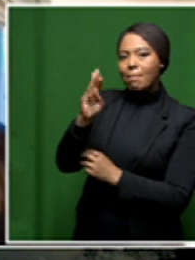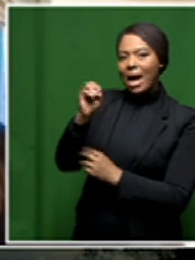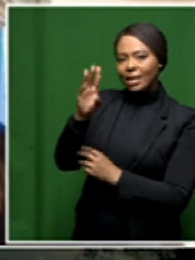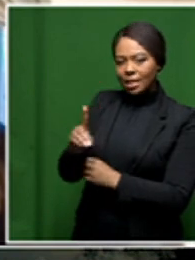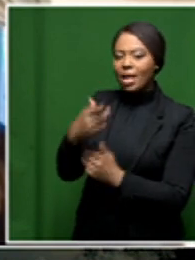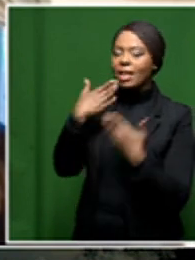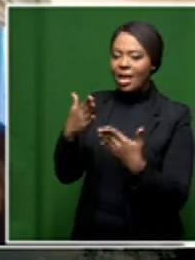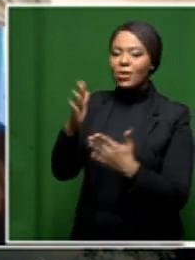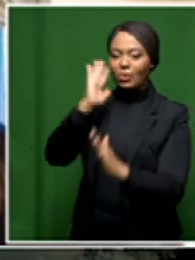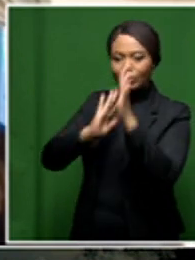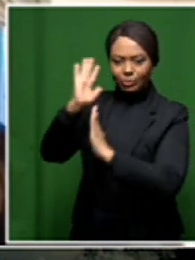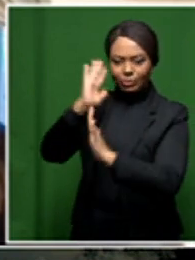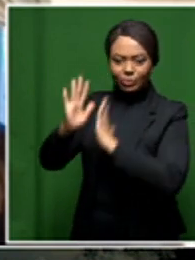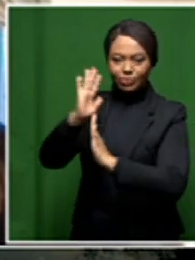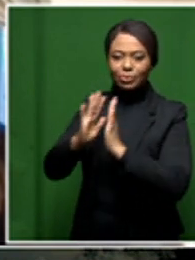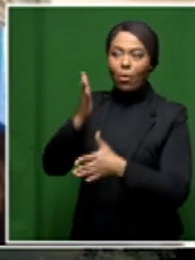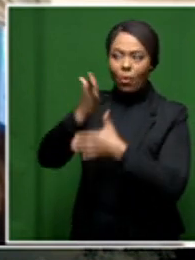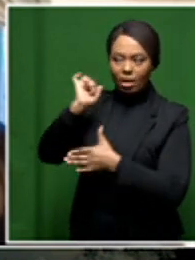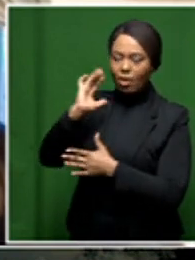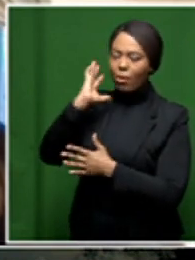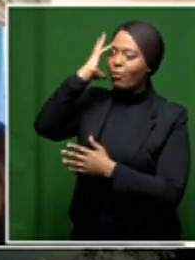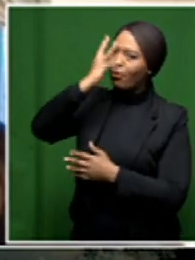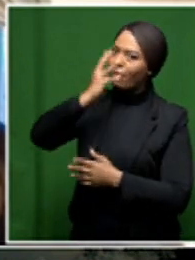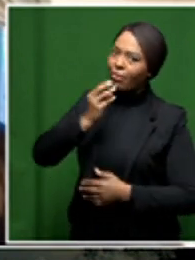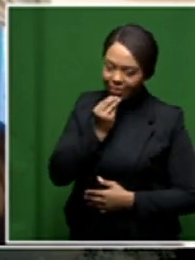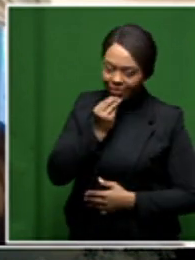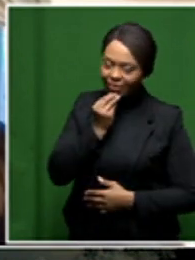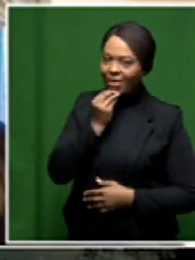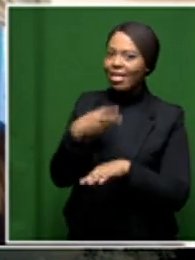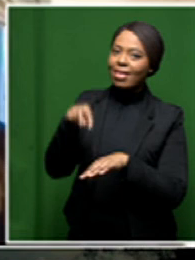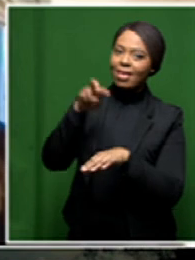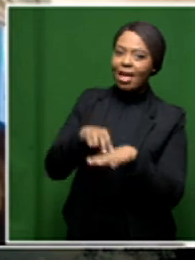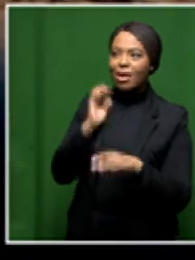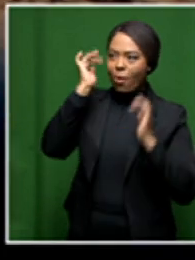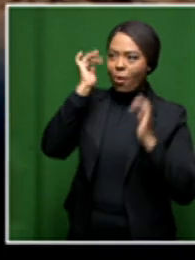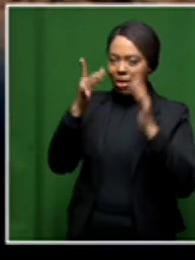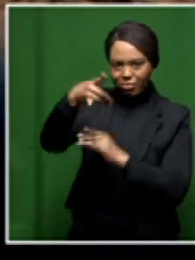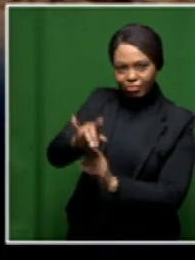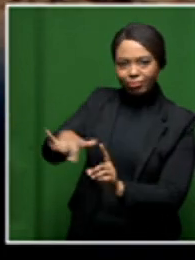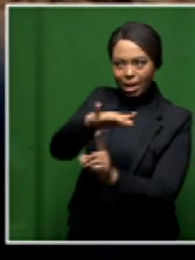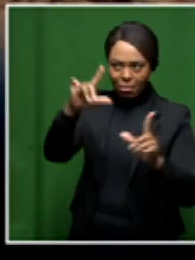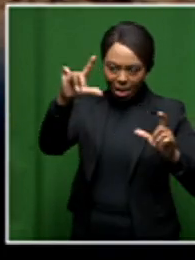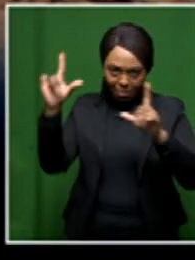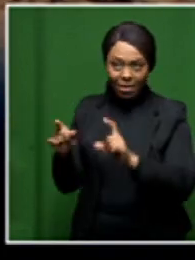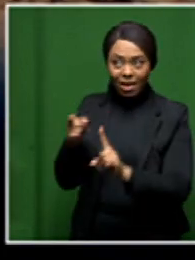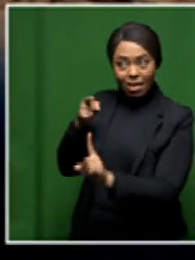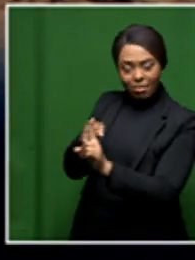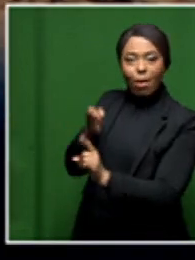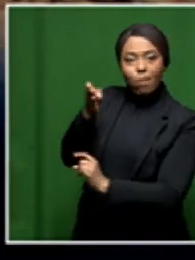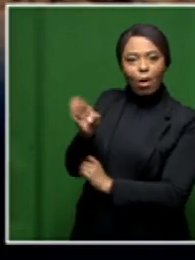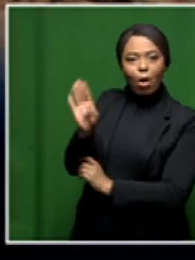us. Good luck, beautiful work. Thank you so much for talking to us. Nature and wildlife photographer Armand Grobler. He's in Botswana at the moment,